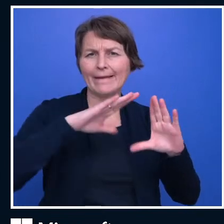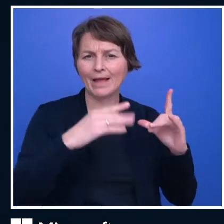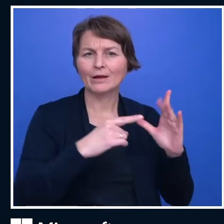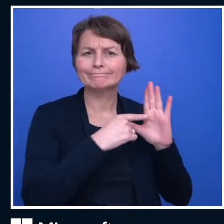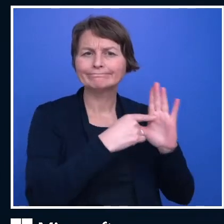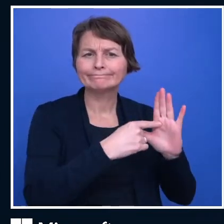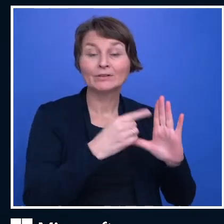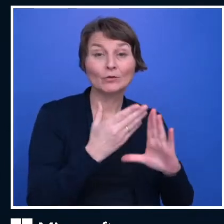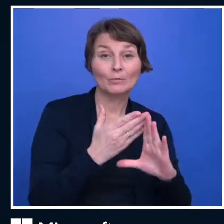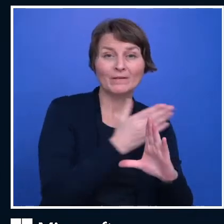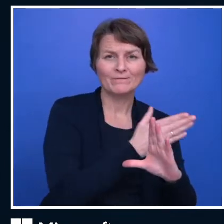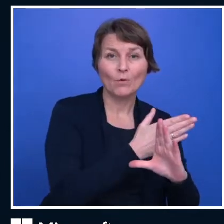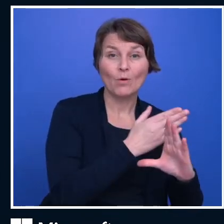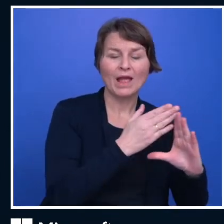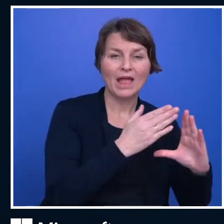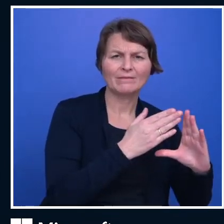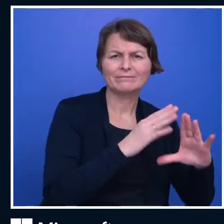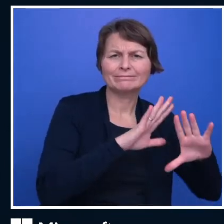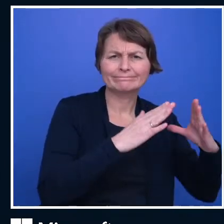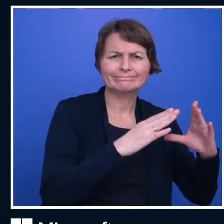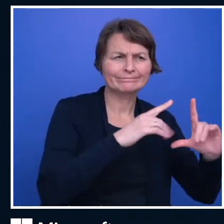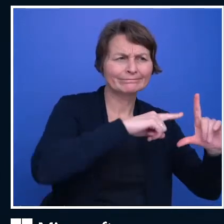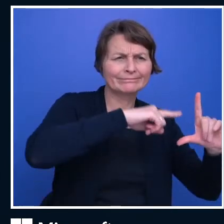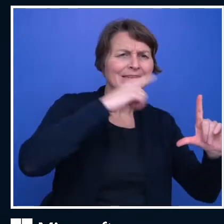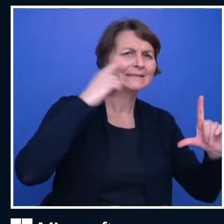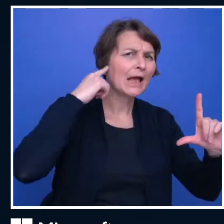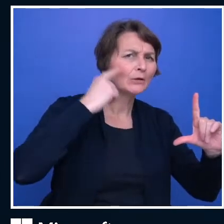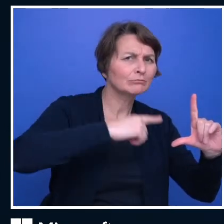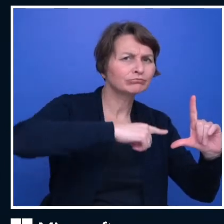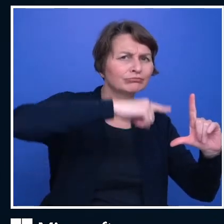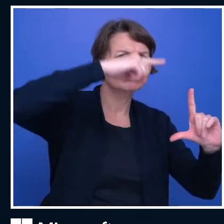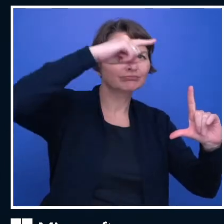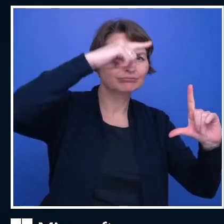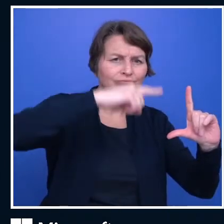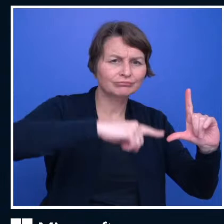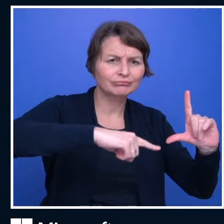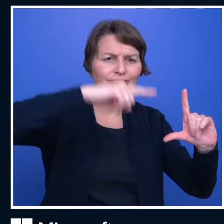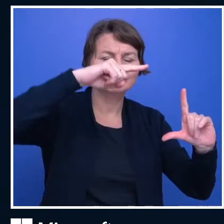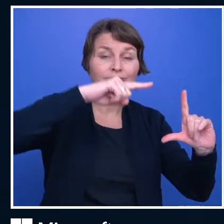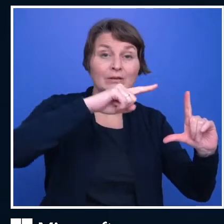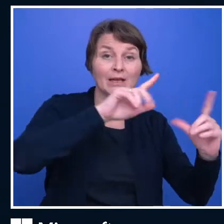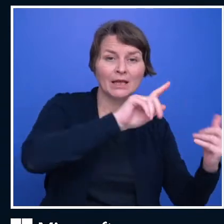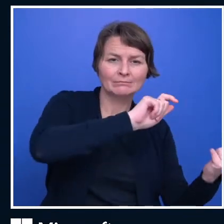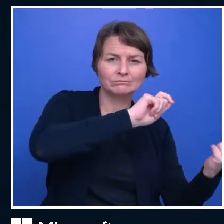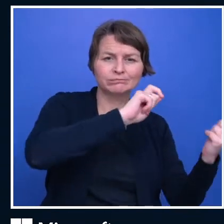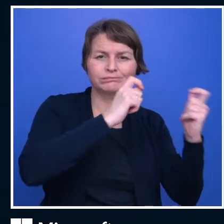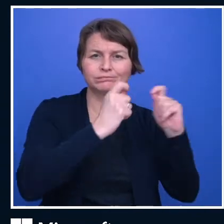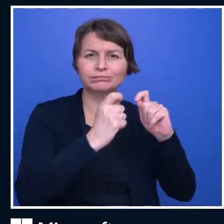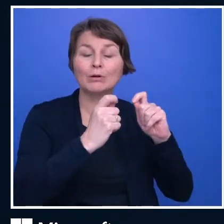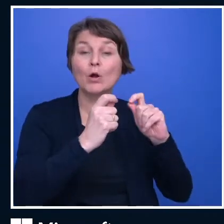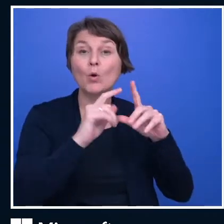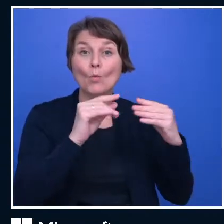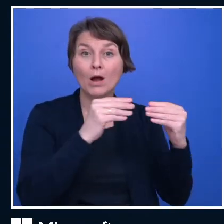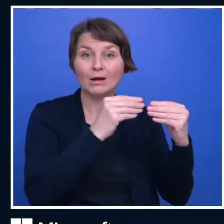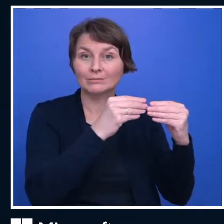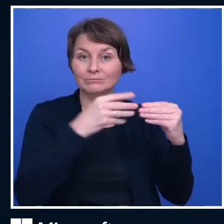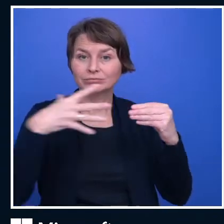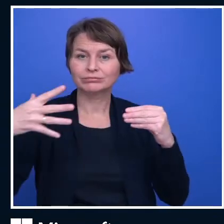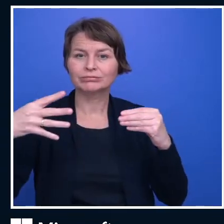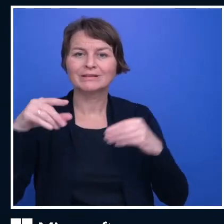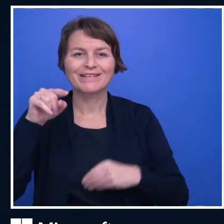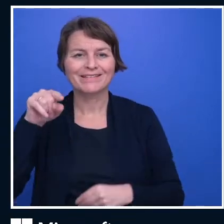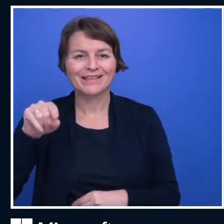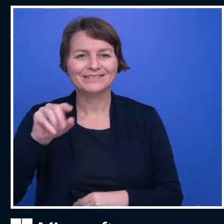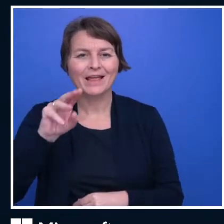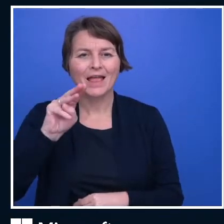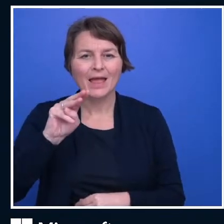maps. And then we use these spectrograms to extract something known as MFCCs. So it